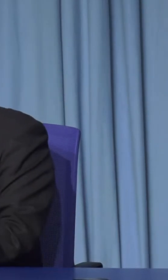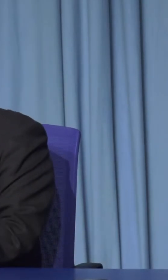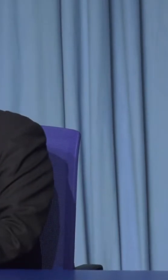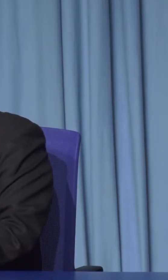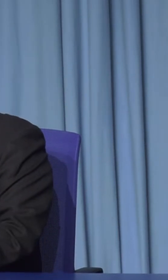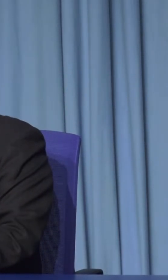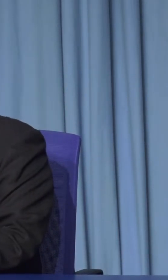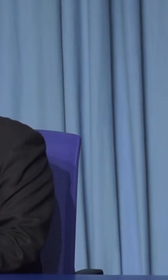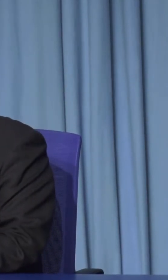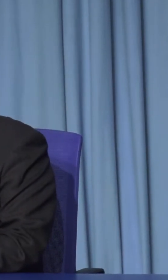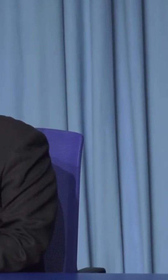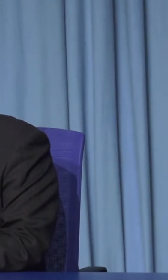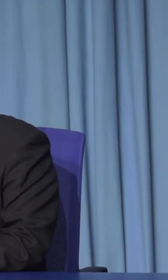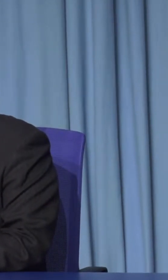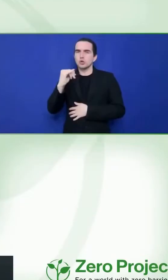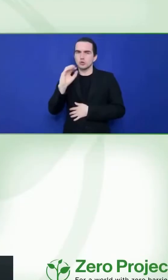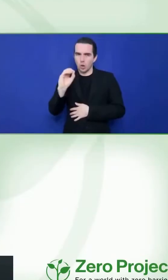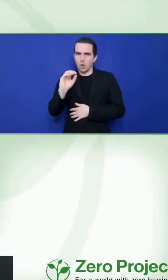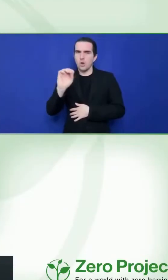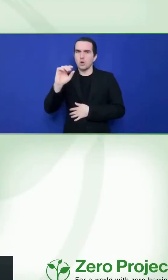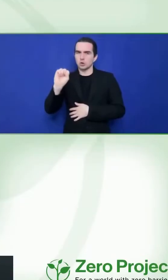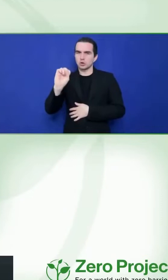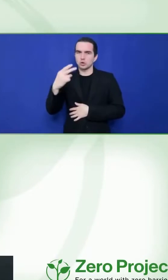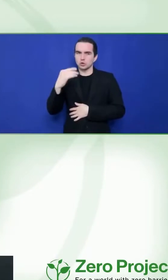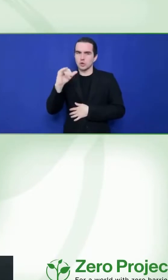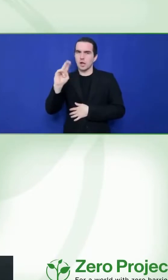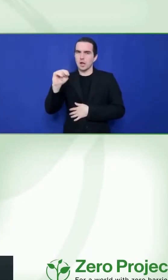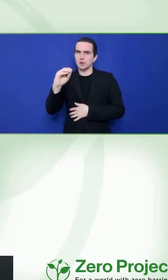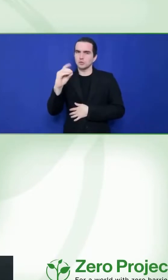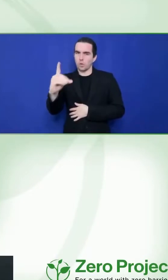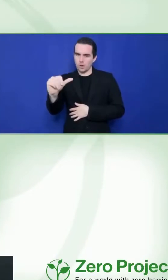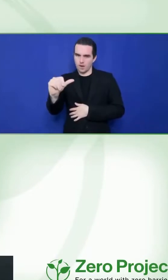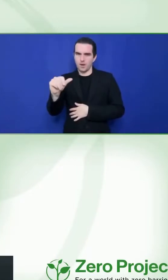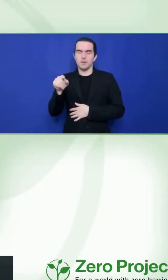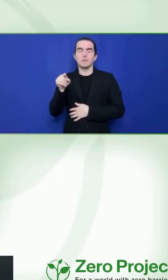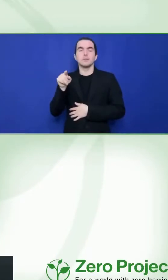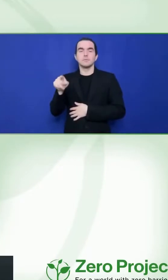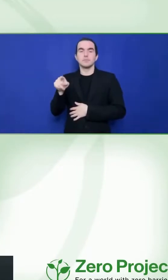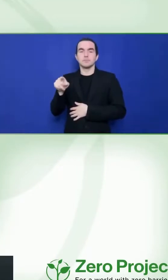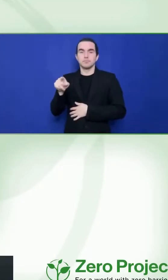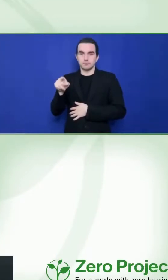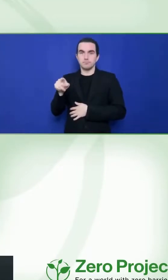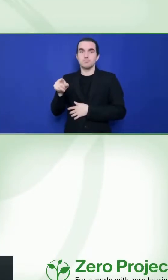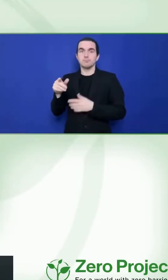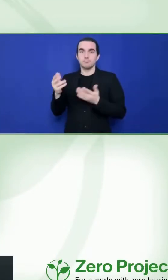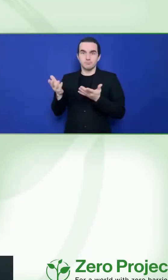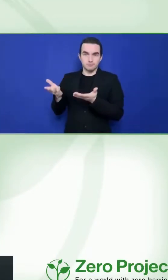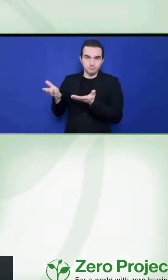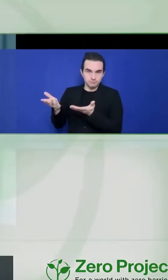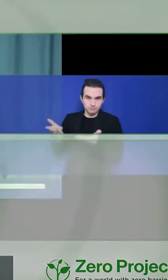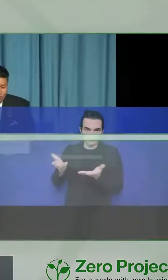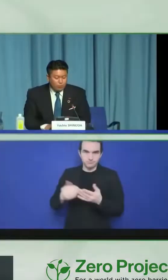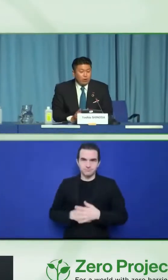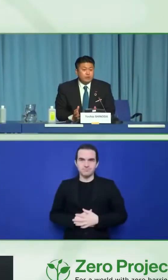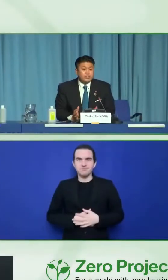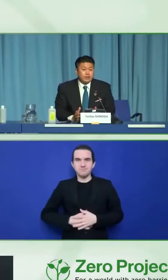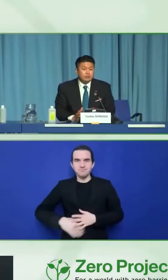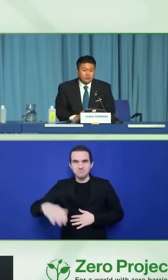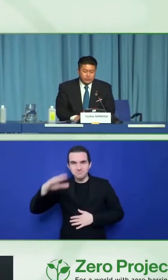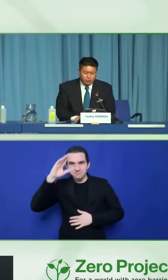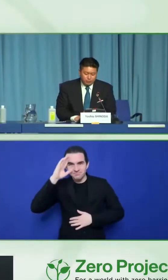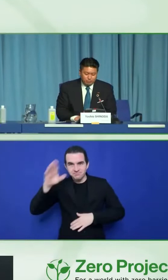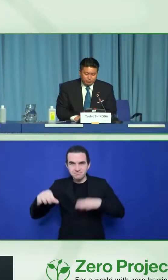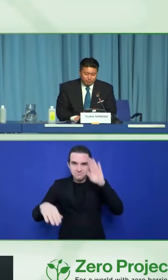Good morning, everyone. I'm Yoshio Shinoda, a newscaster of Okoyama Broadcasting Corporation, or